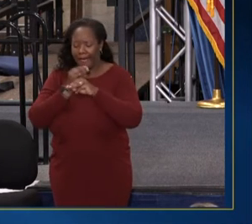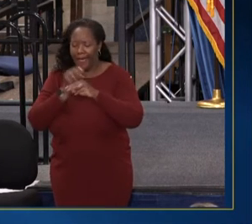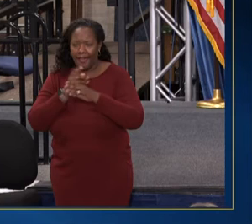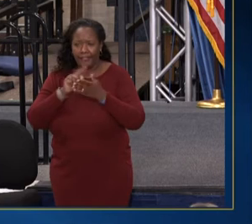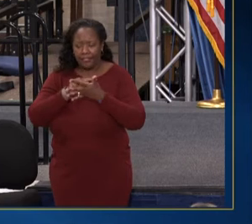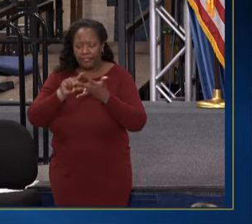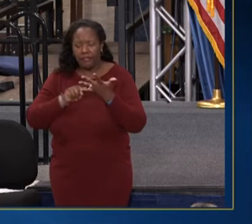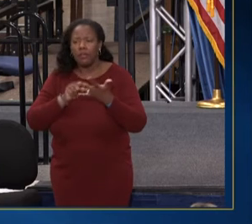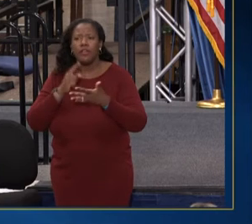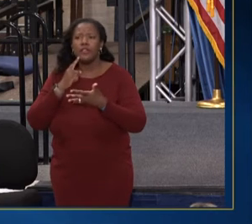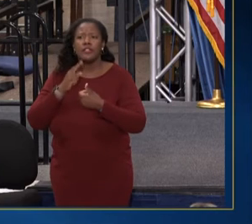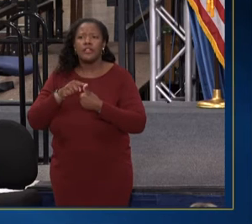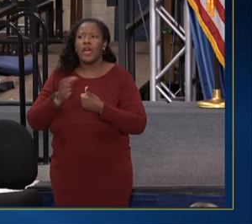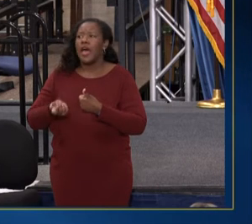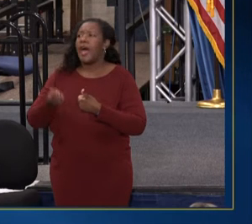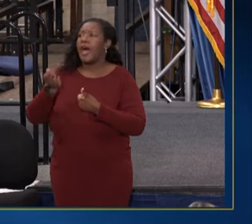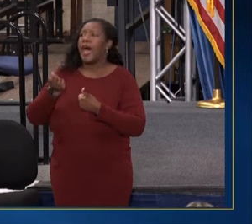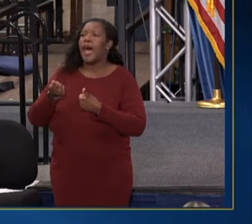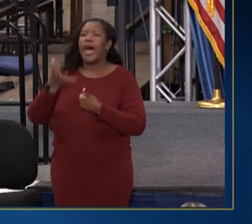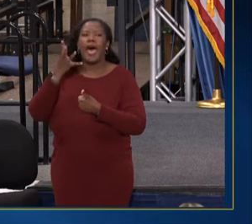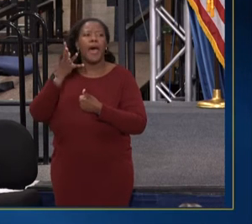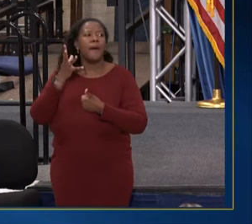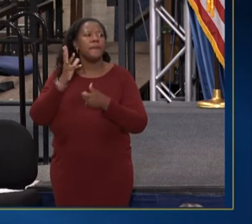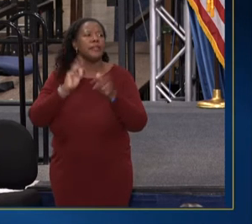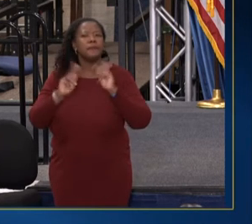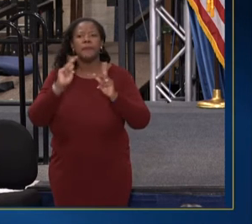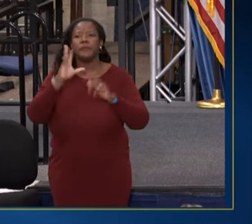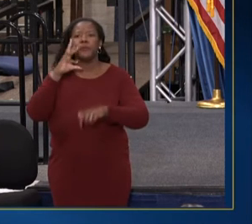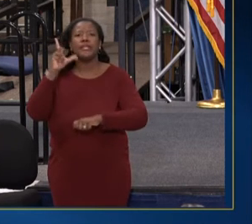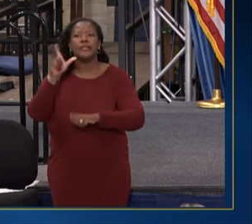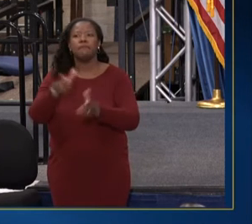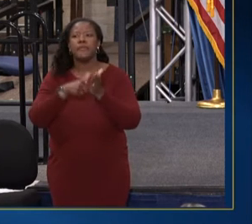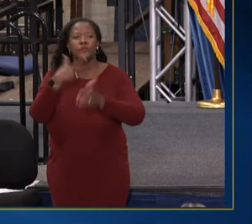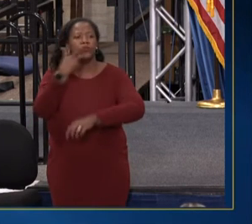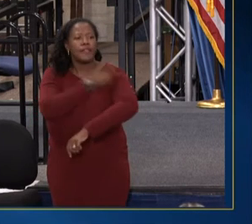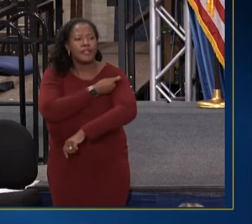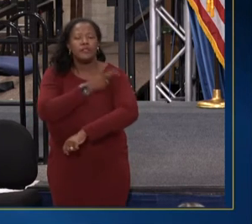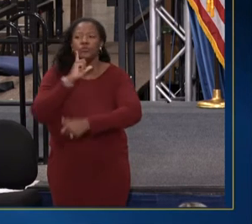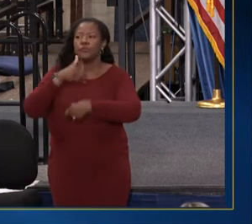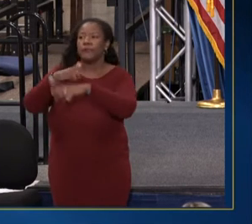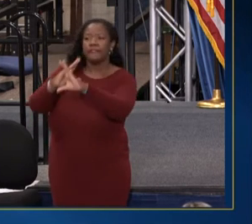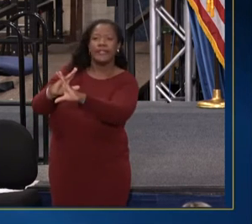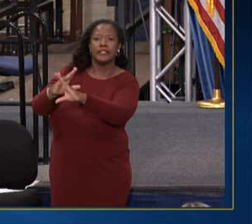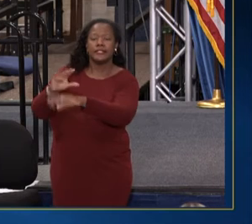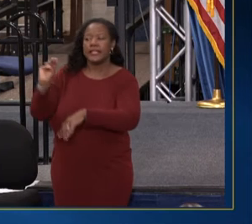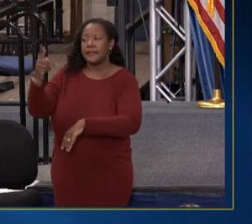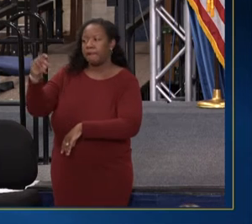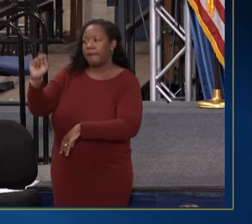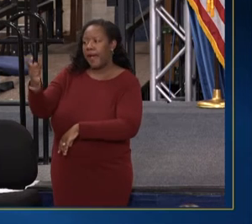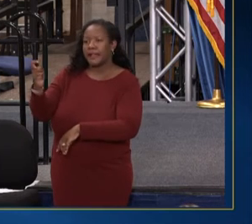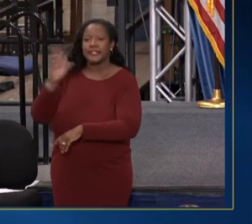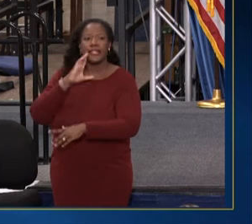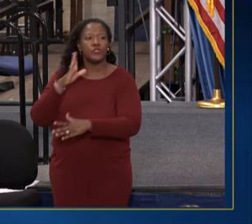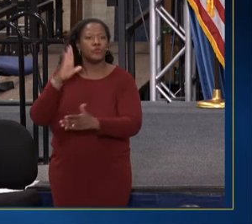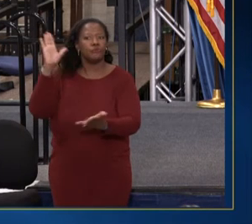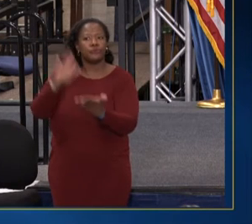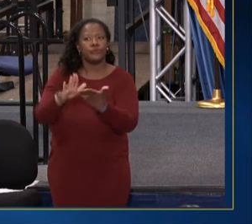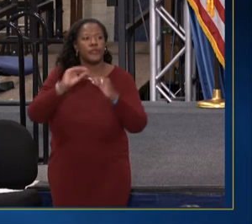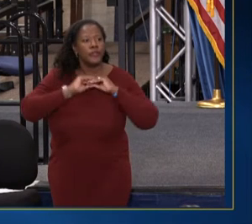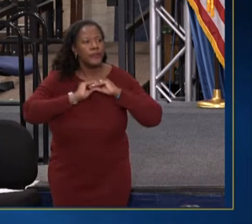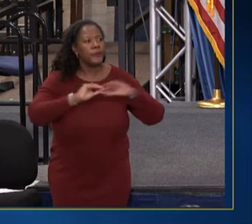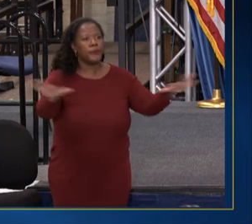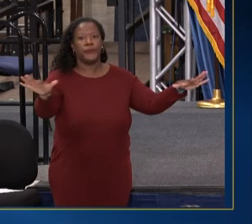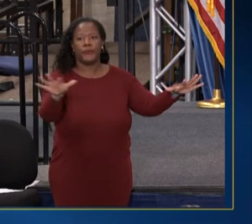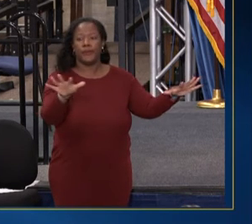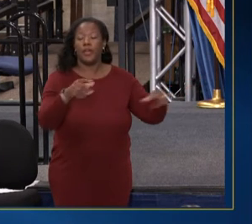the question, how much do we have to vaccinate to prevent Mpox, and how much do we have to vaccinate to prevent larger outbreaks? And so what they